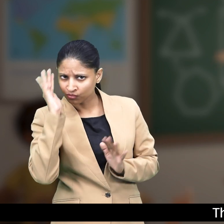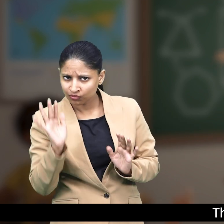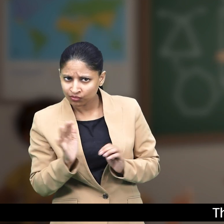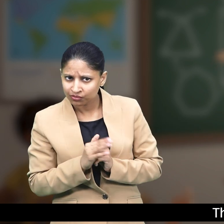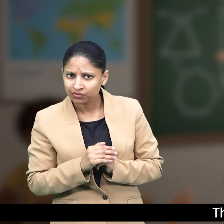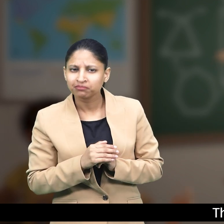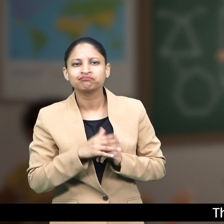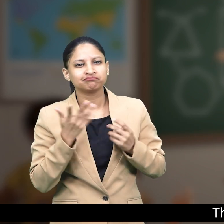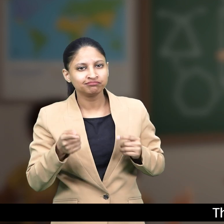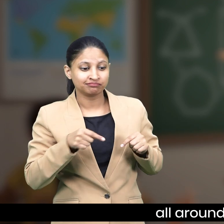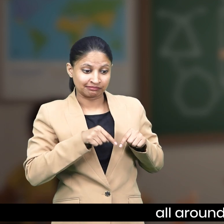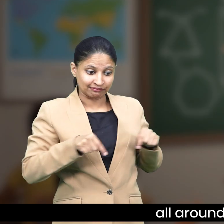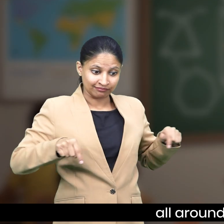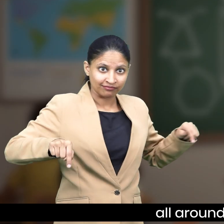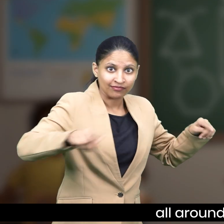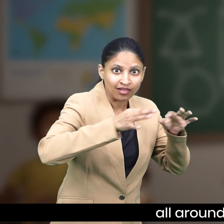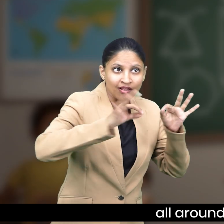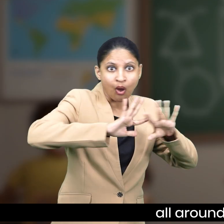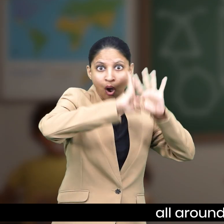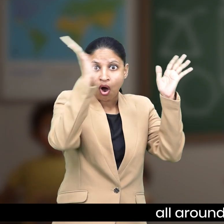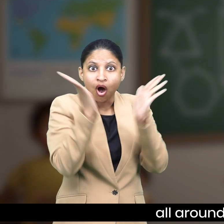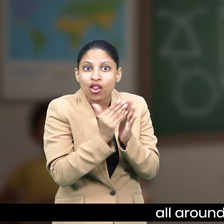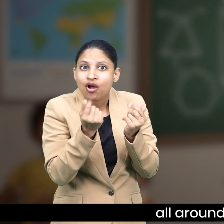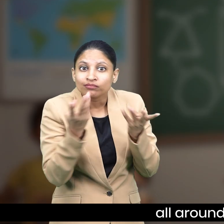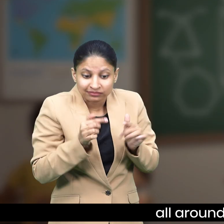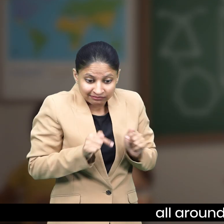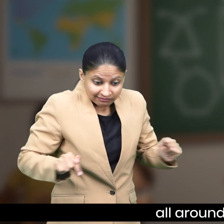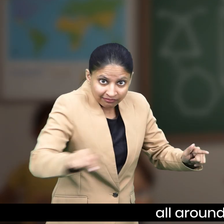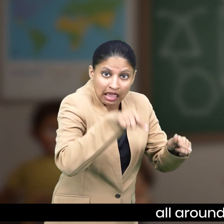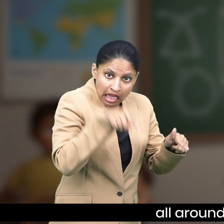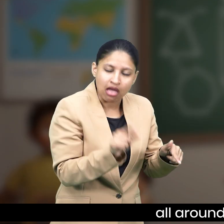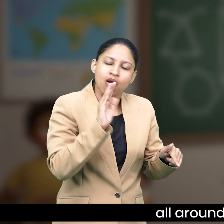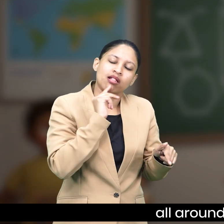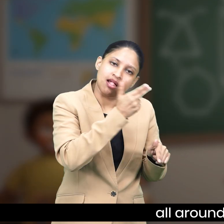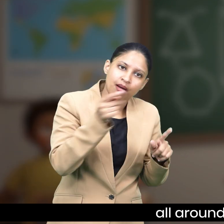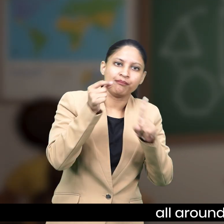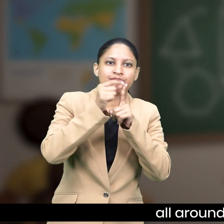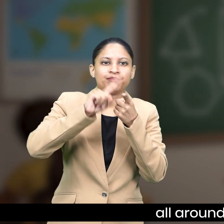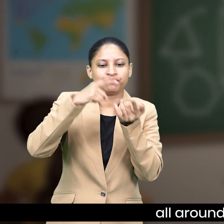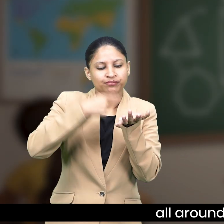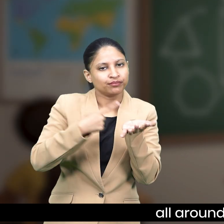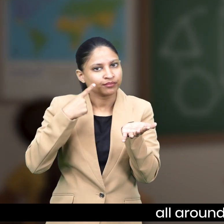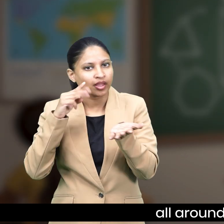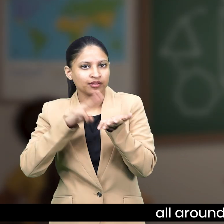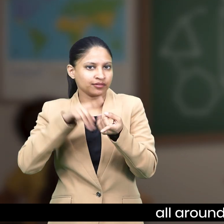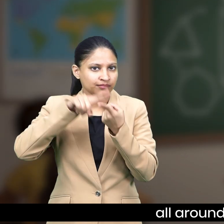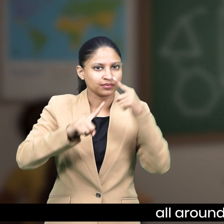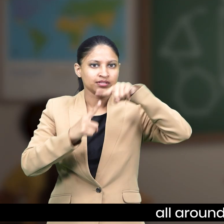That total distance all around is called the perimeter.